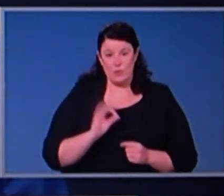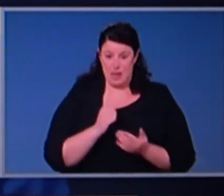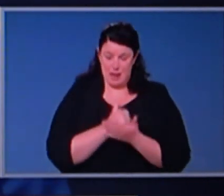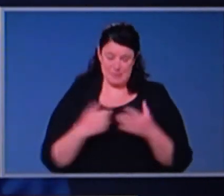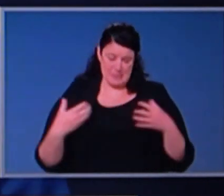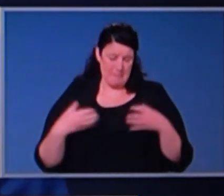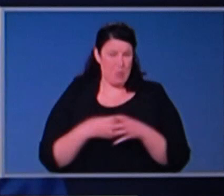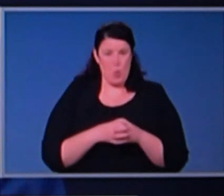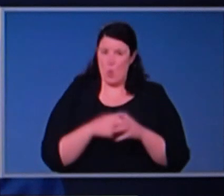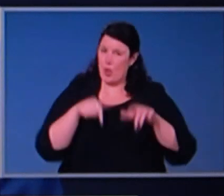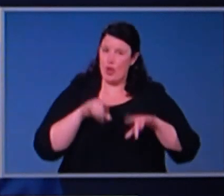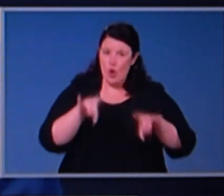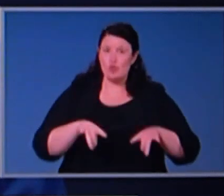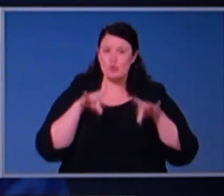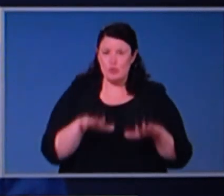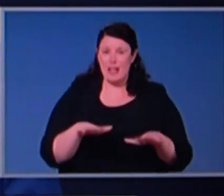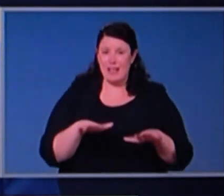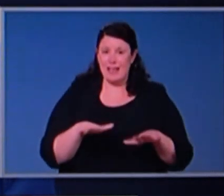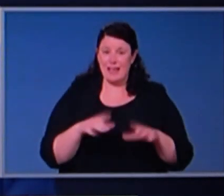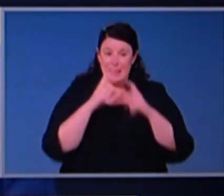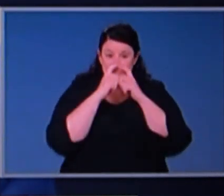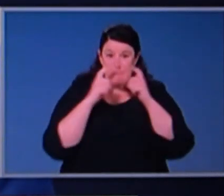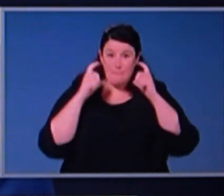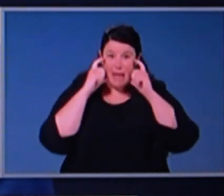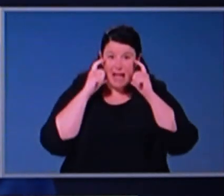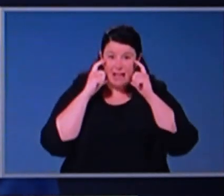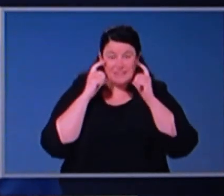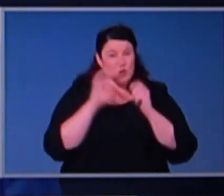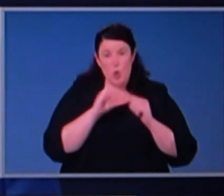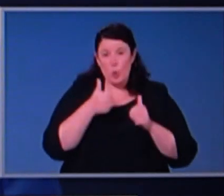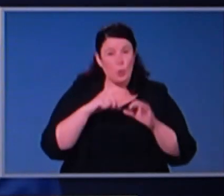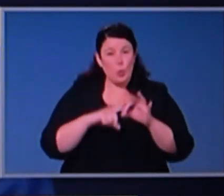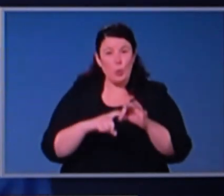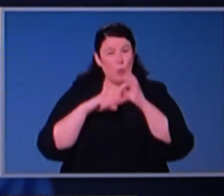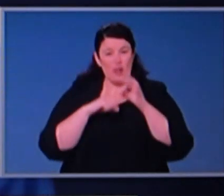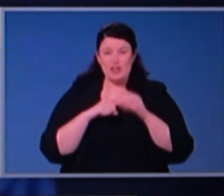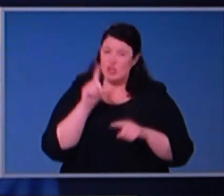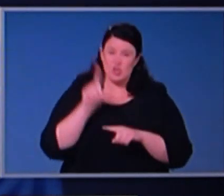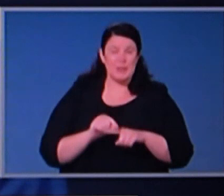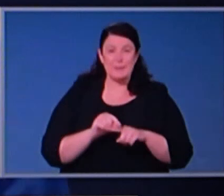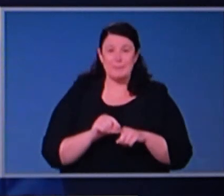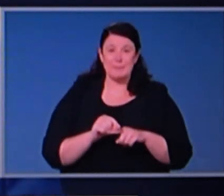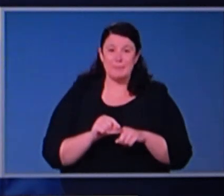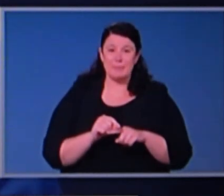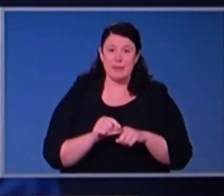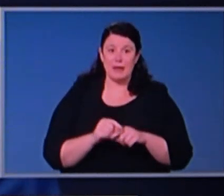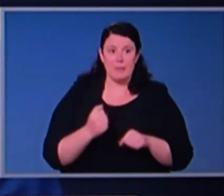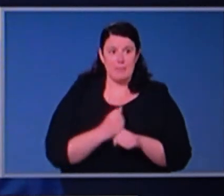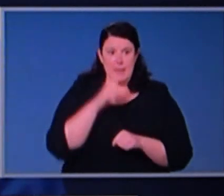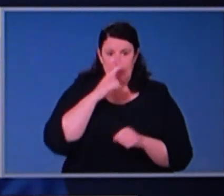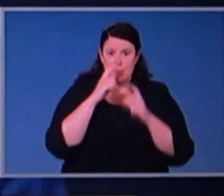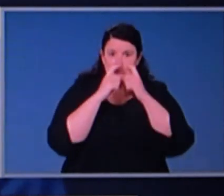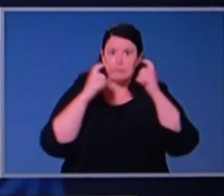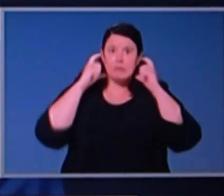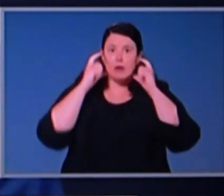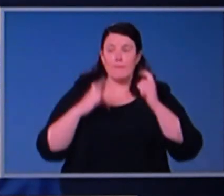Australia, and these masks often aren't of particularly good quality, and they often provide a false sense of security and make people not